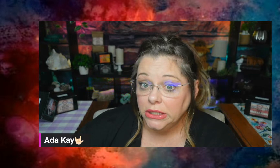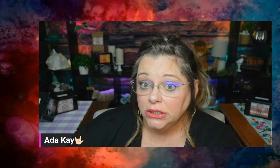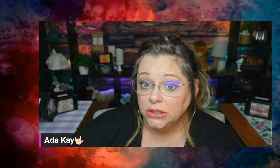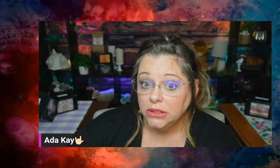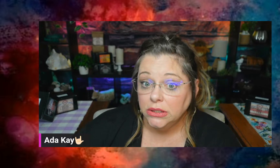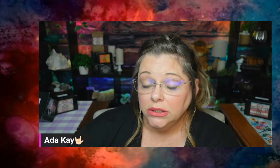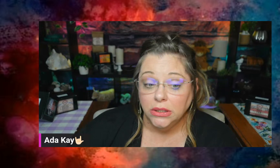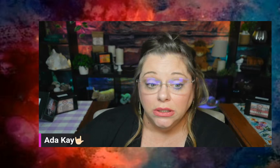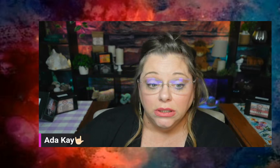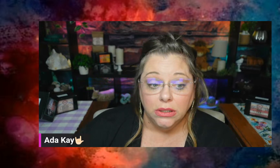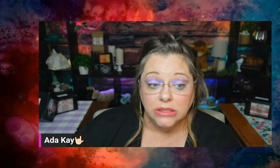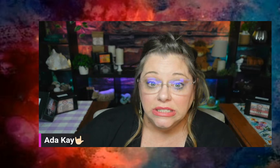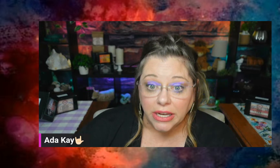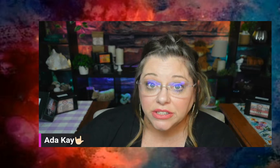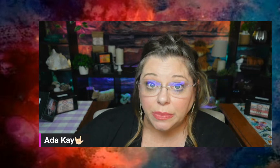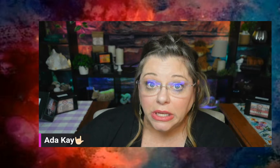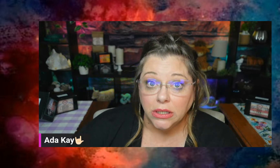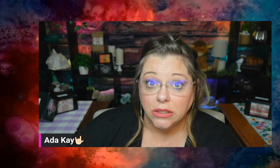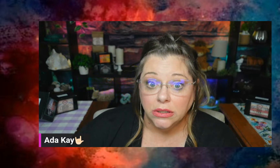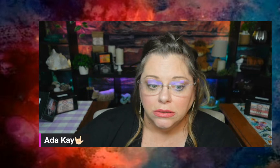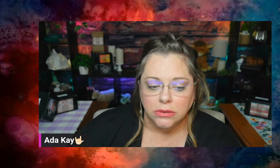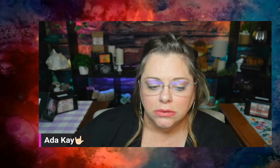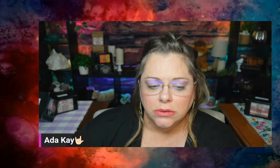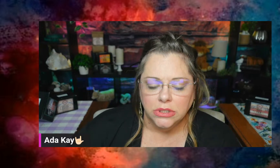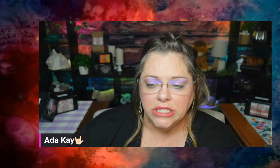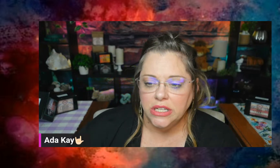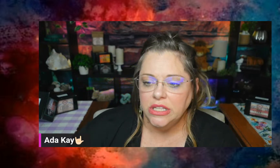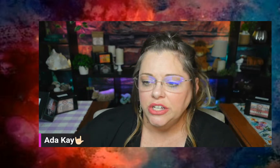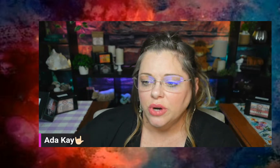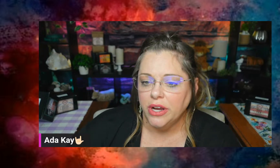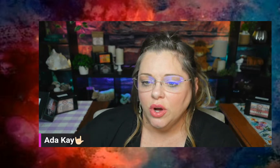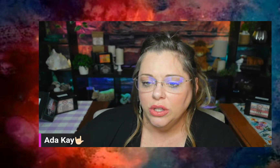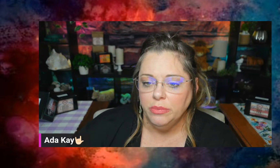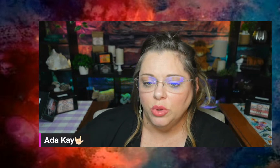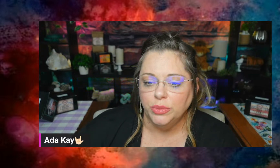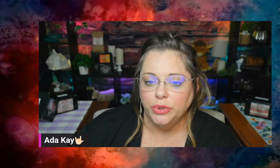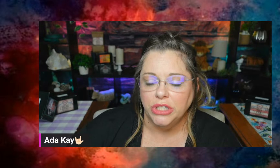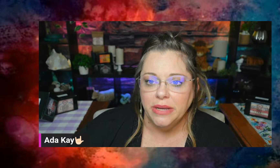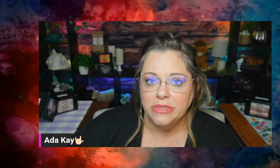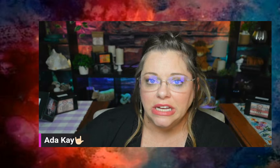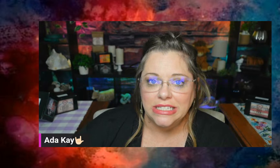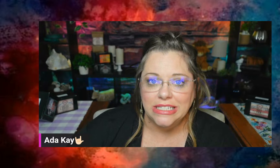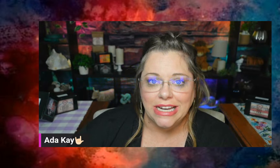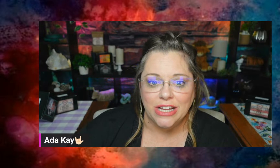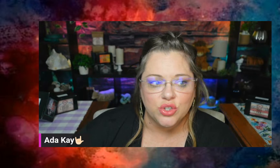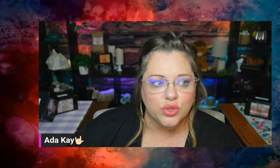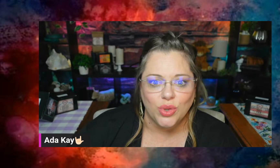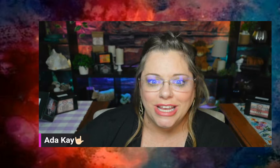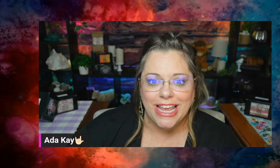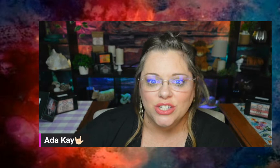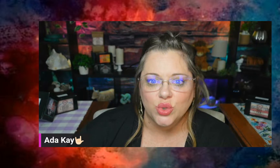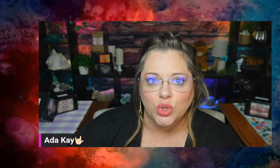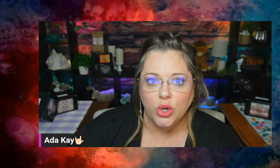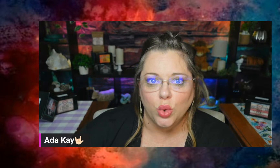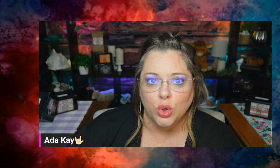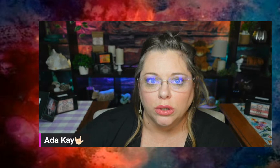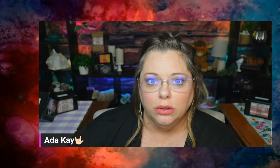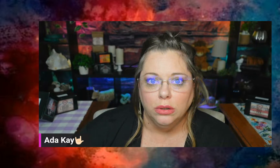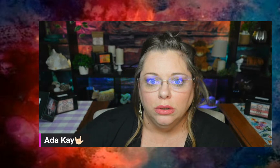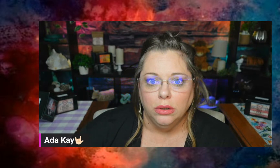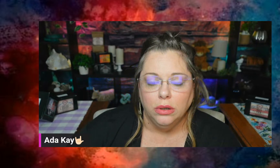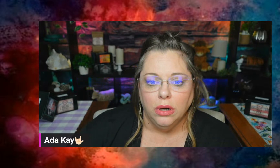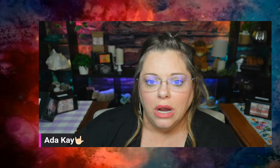me. Text me. They said they tried calling multiple times. I didn't answer, so they canceled the